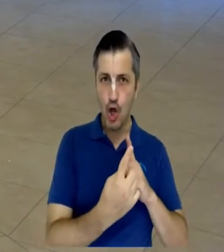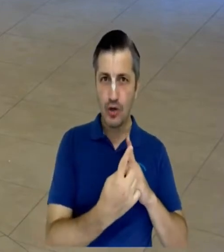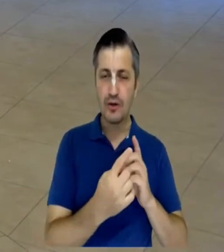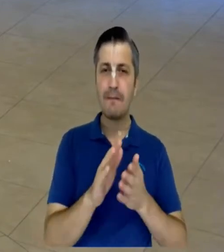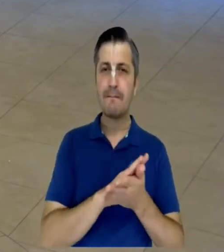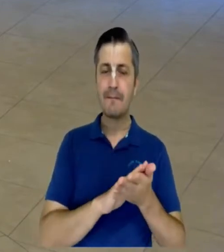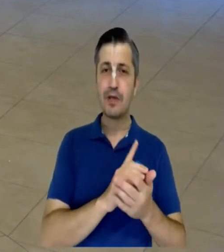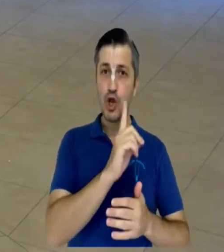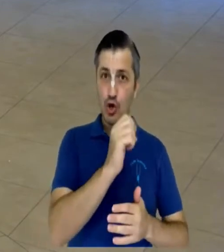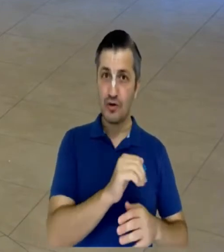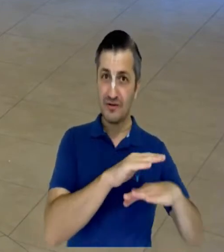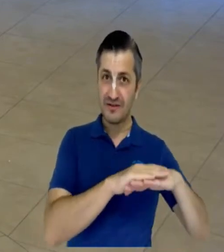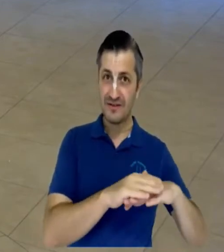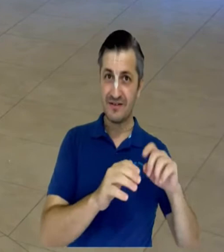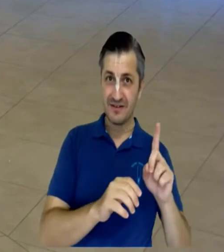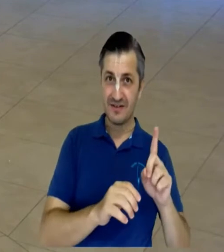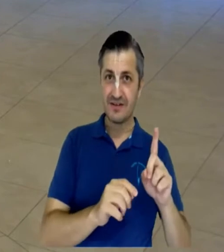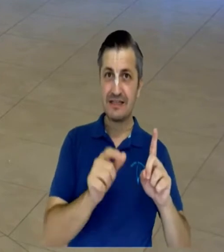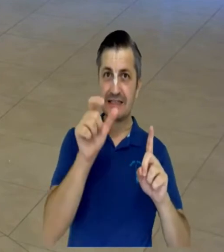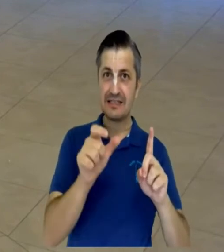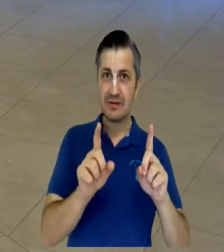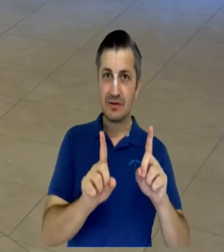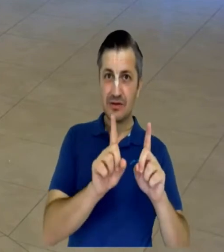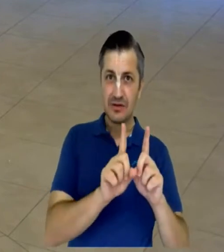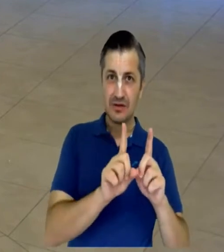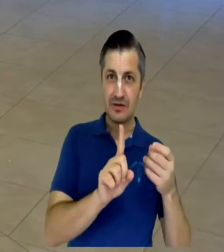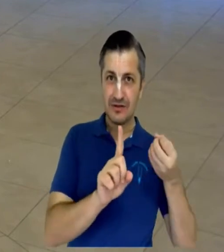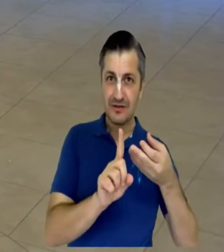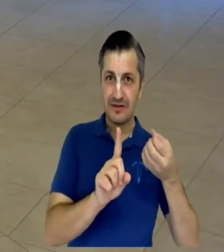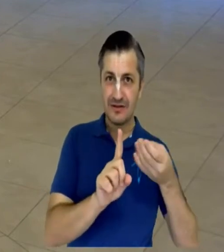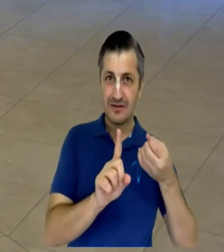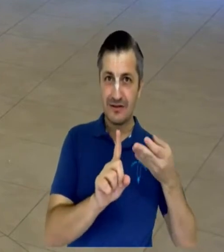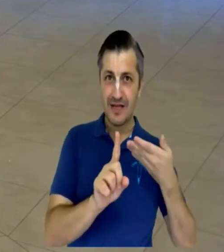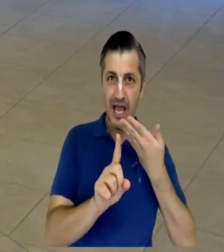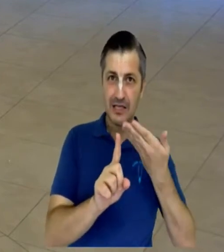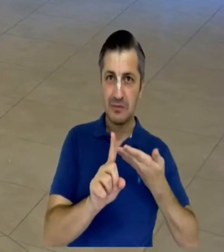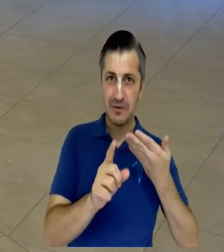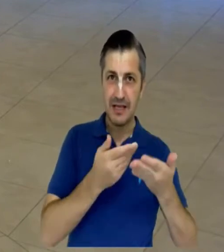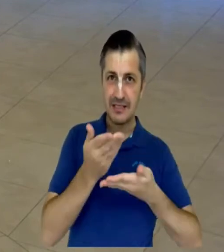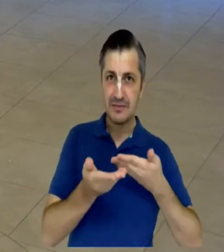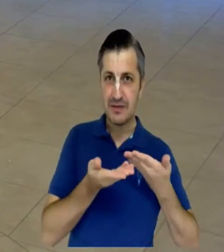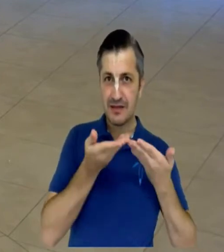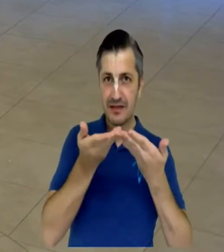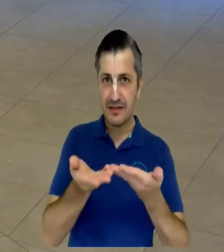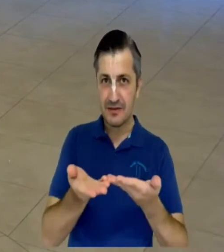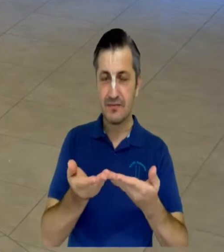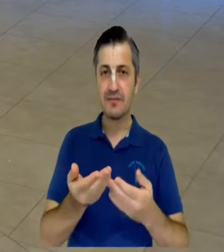traditional way of discipleship is many years of service